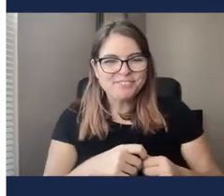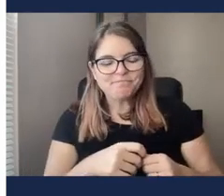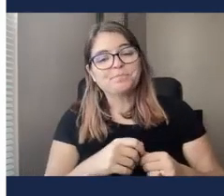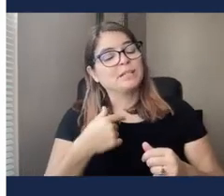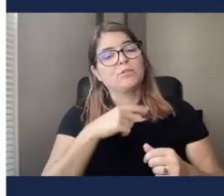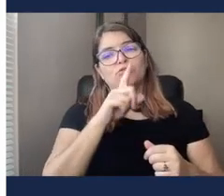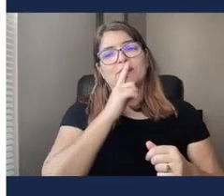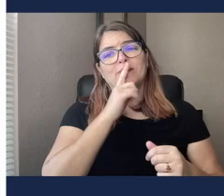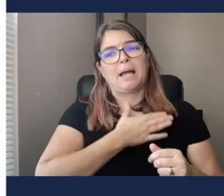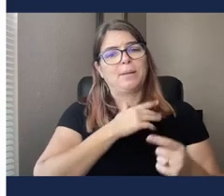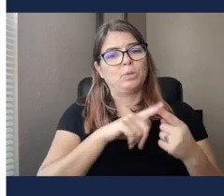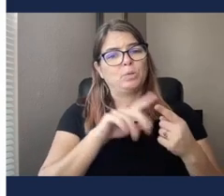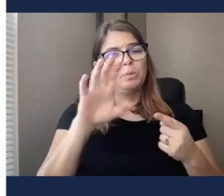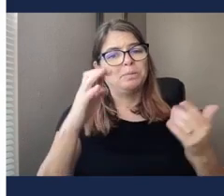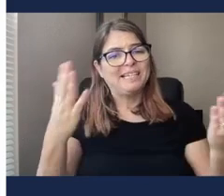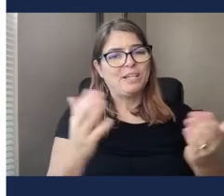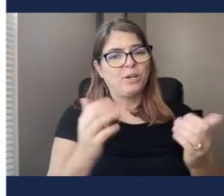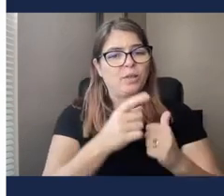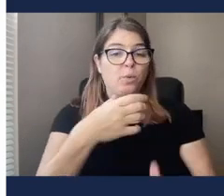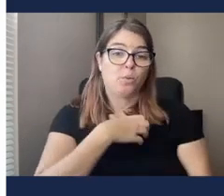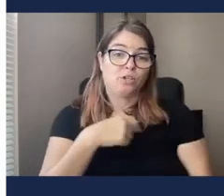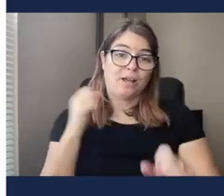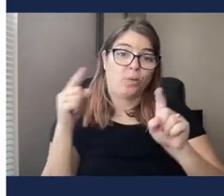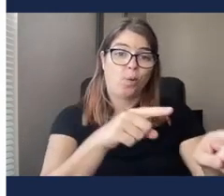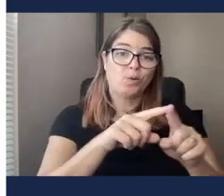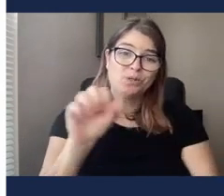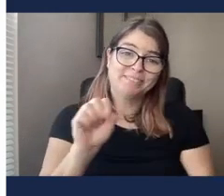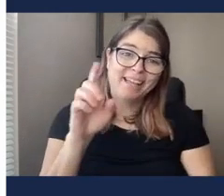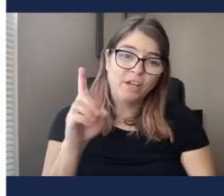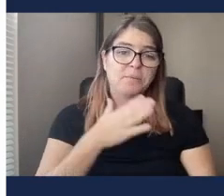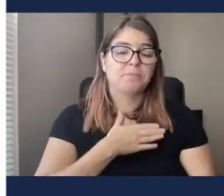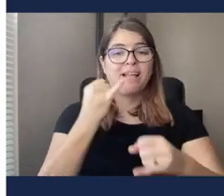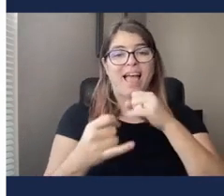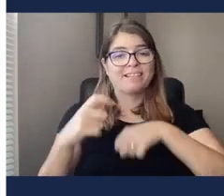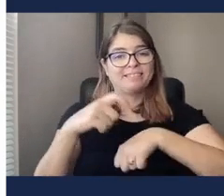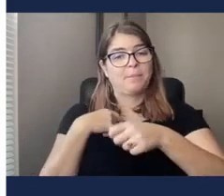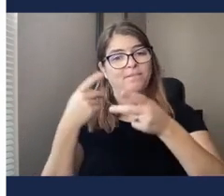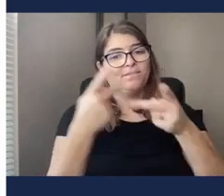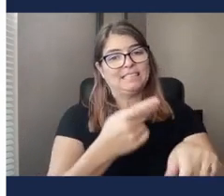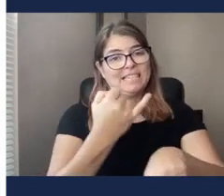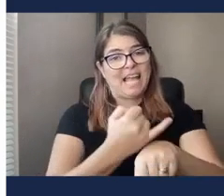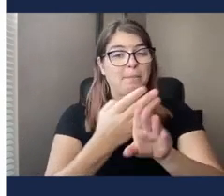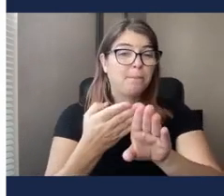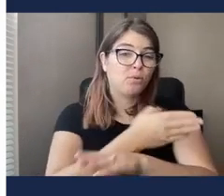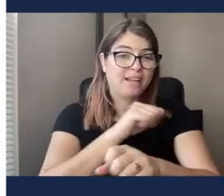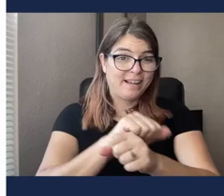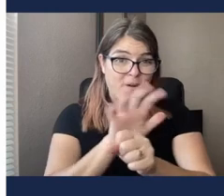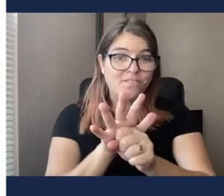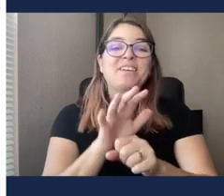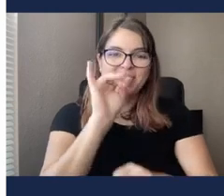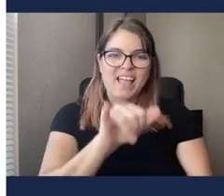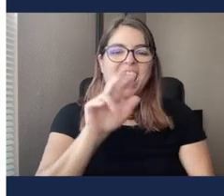be with you. I wish I could be in San Diego. My last campus visit before COVID was actually to UC San Diego.